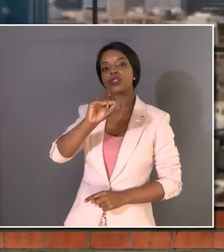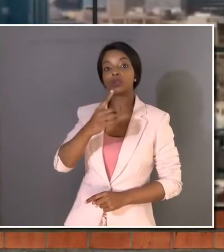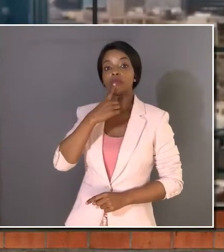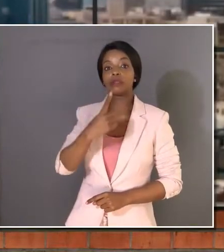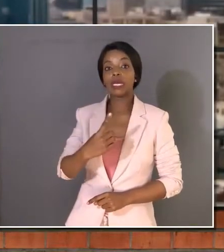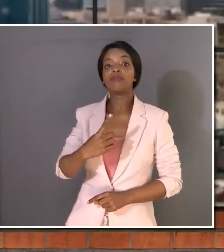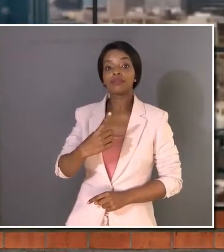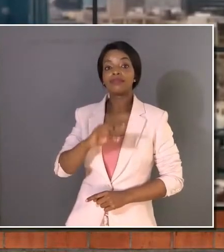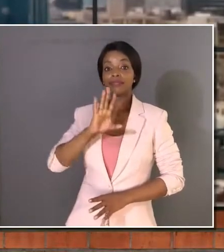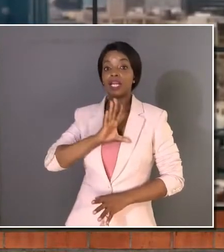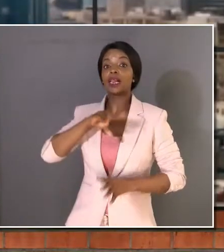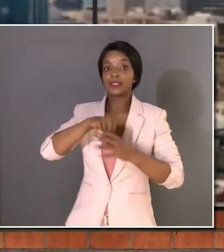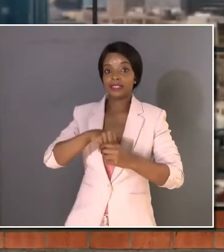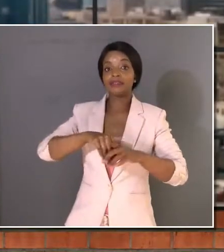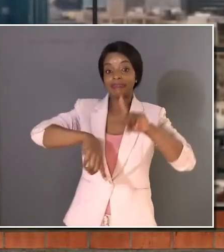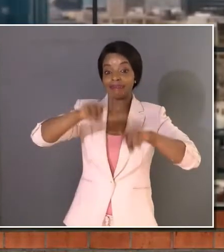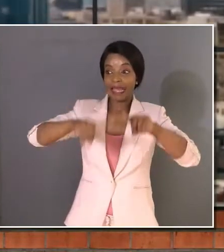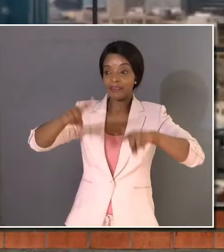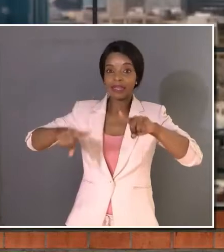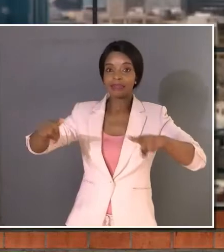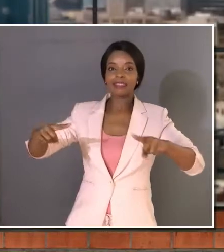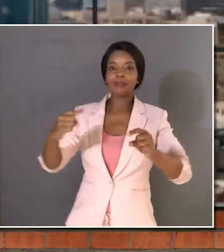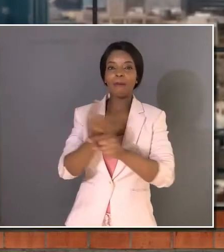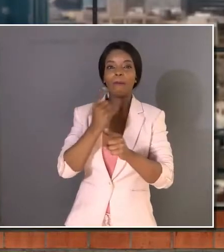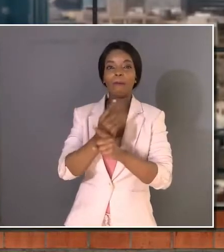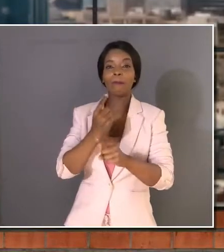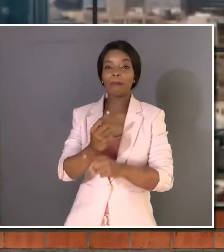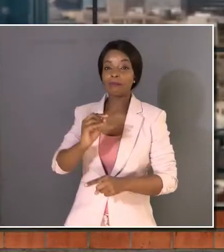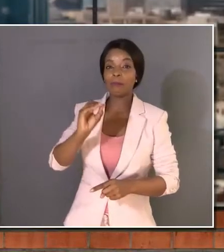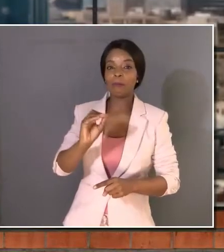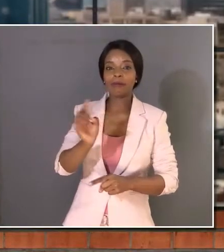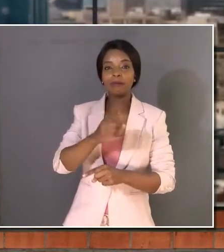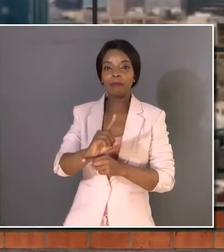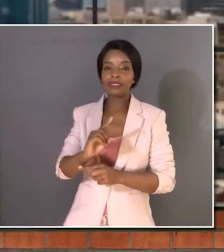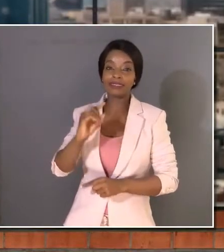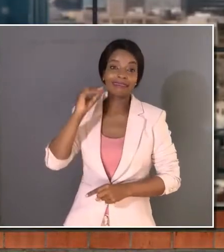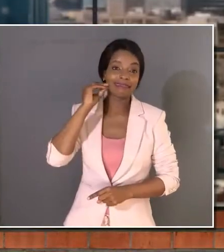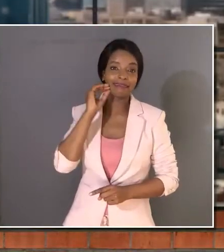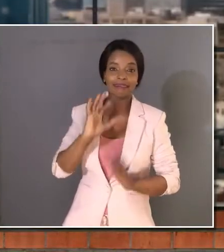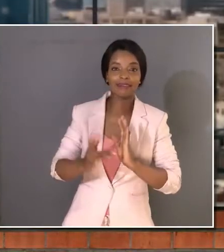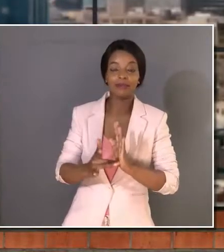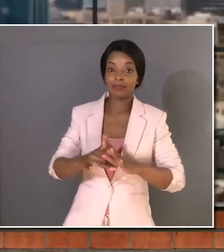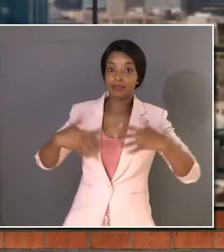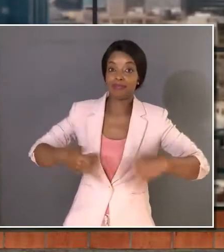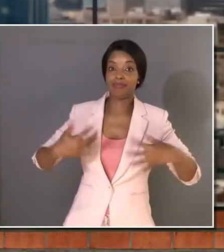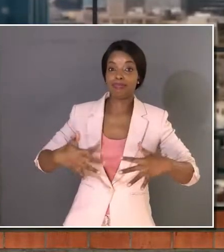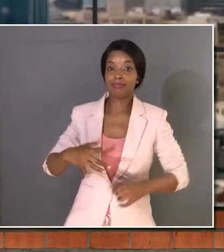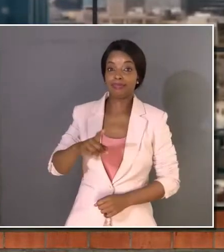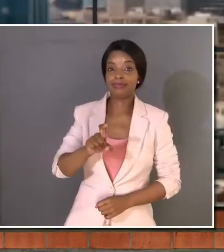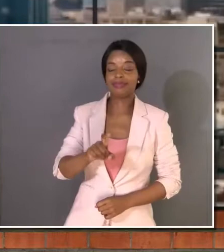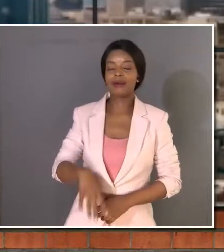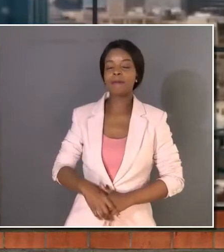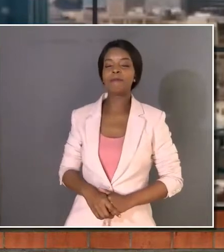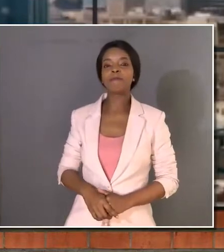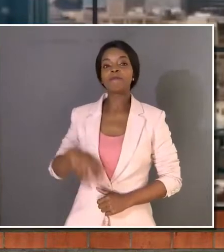I'm picking up from all of this. Every second is filled with knowledge and amazement. Thank you so much for watching. Kirsty Potelli, as always, I